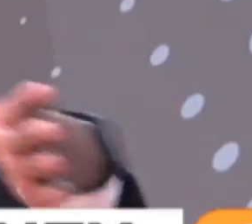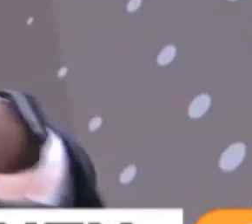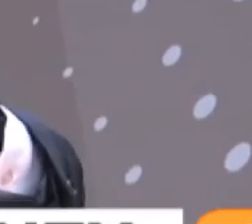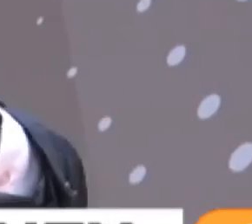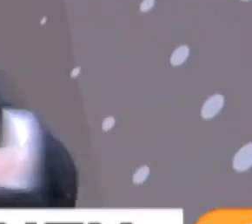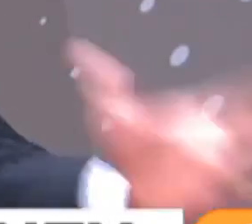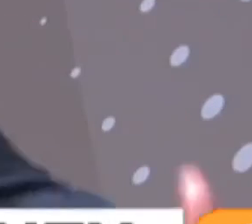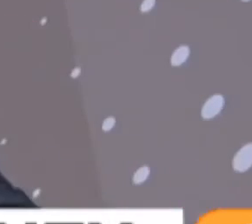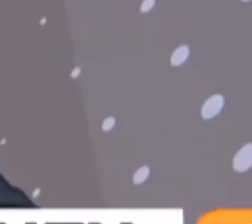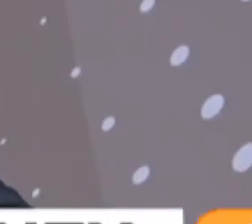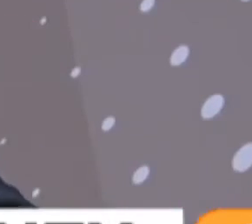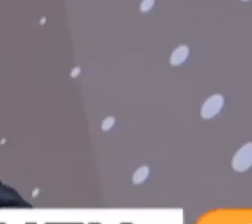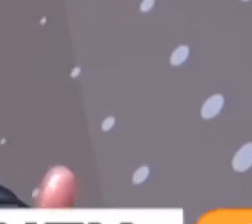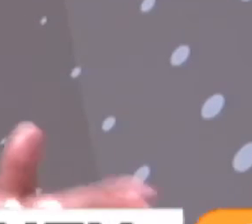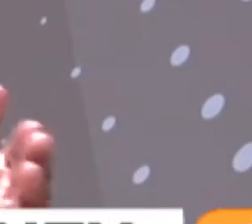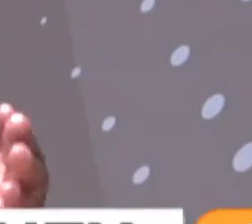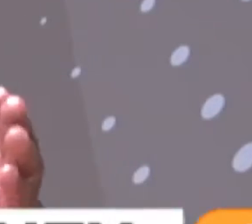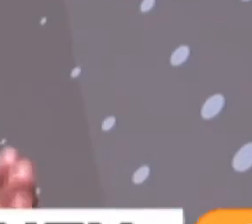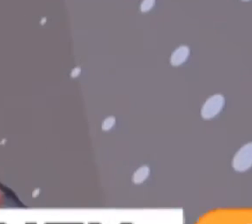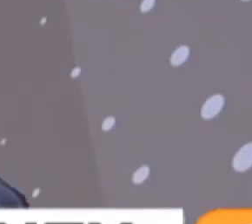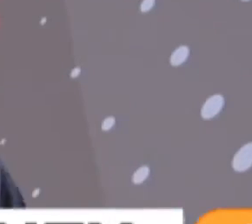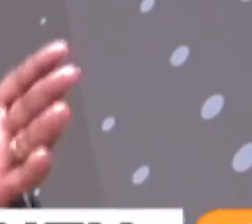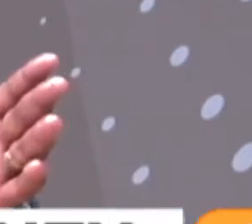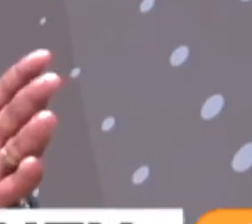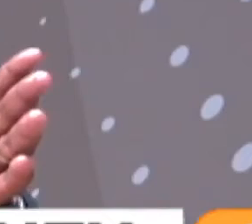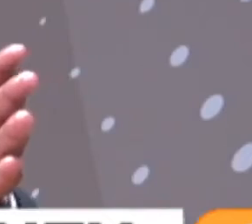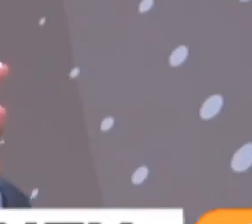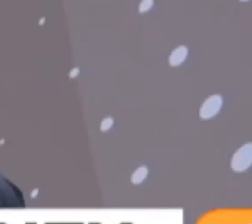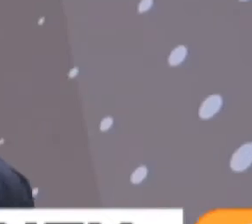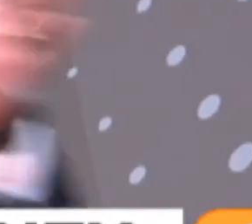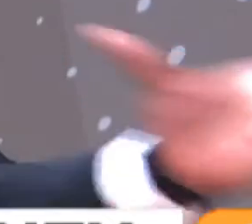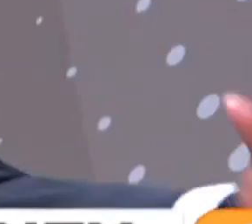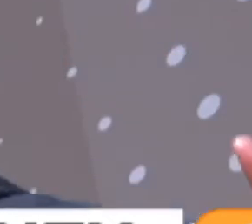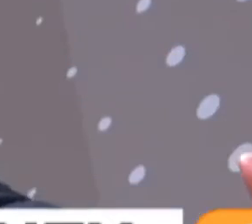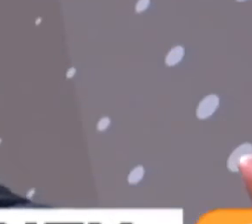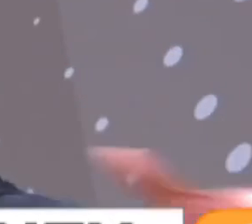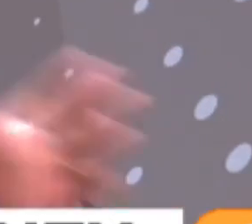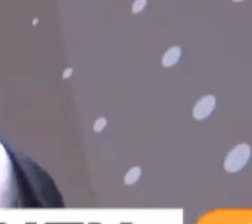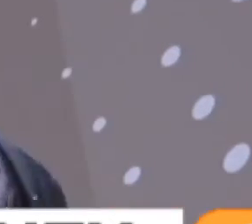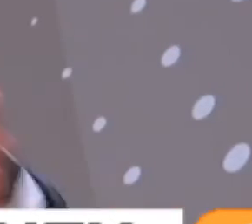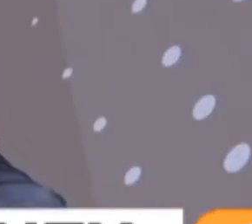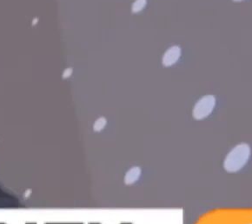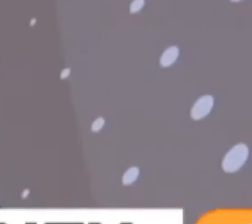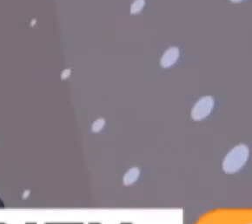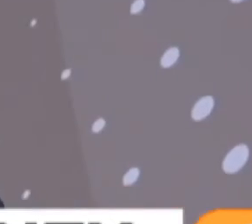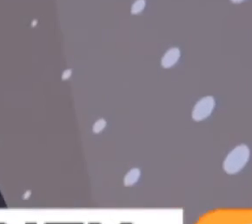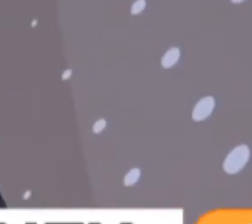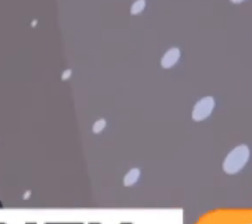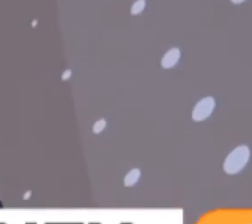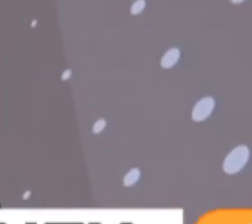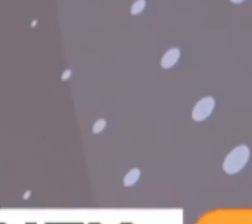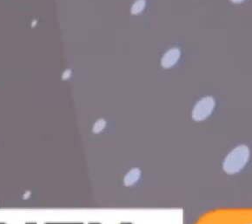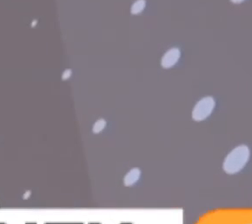lasting investment if you used, let's say, half of those resources to build classrooms, and you'll still